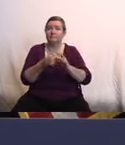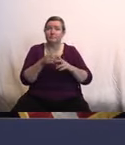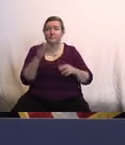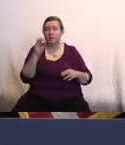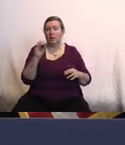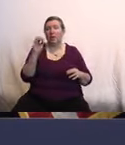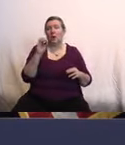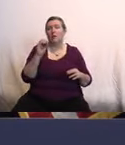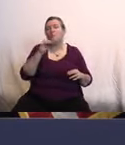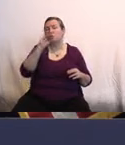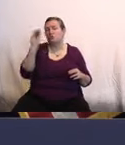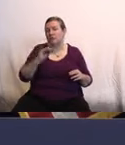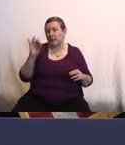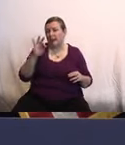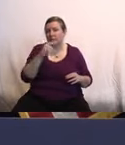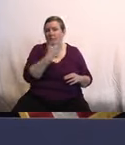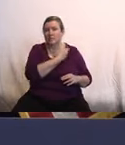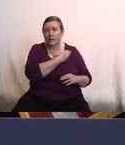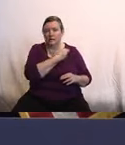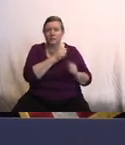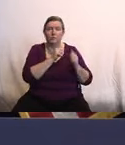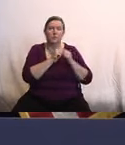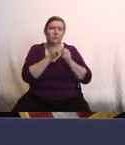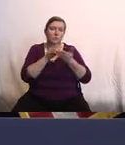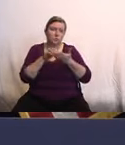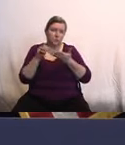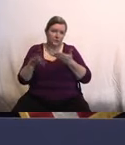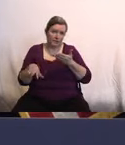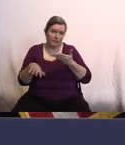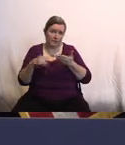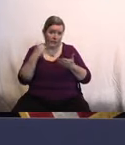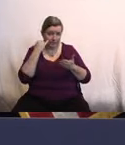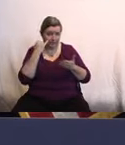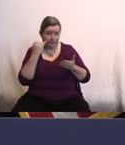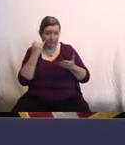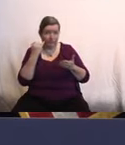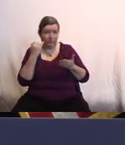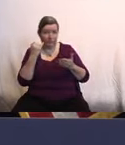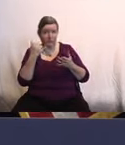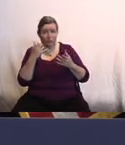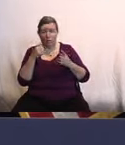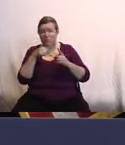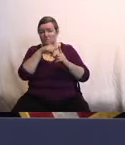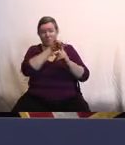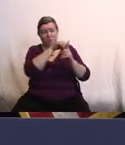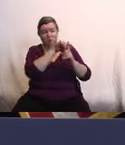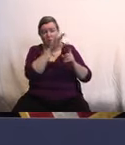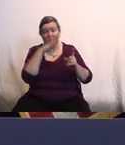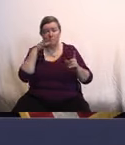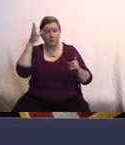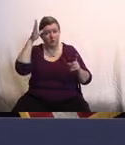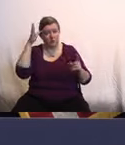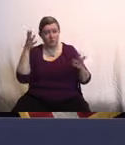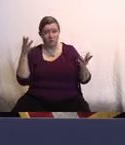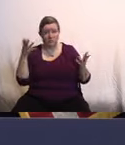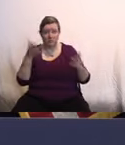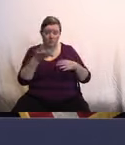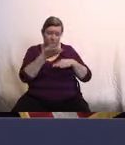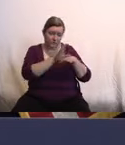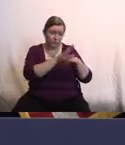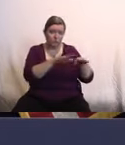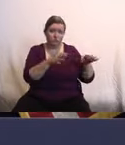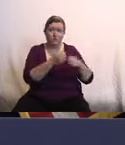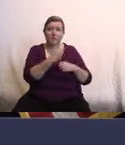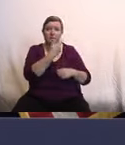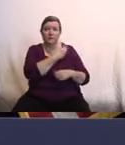among students. If you're going to try and bully parents into vaccinating their kids, will you at least tell us the rate, number, or